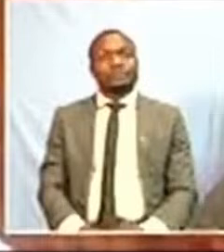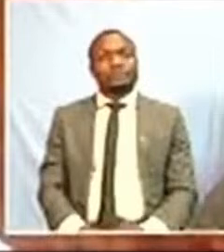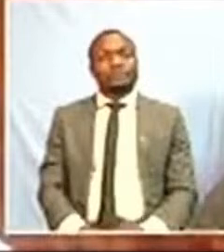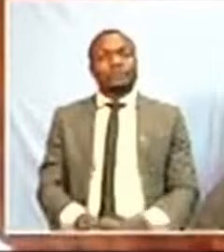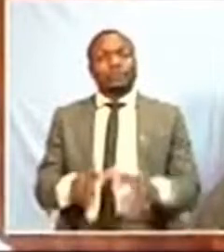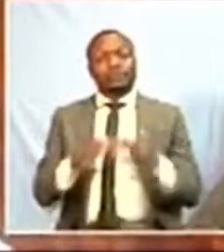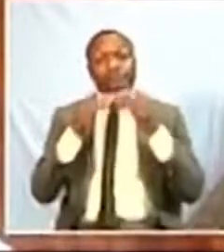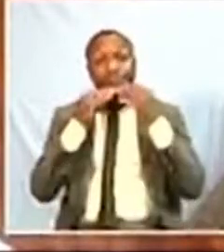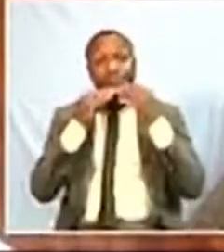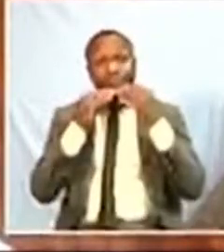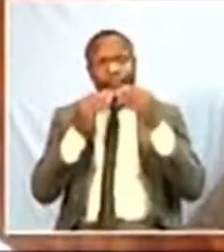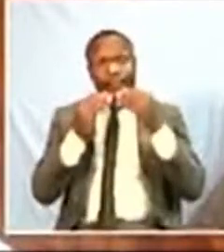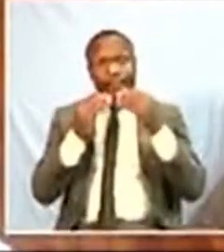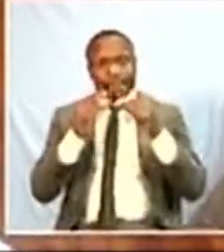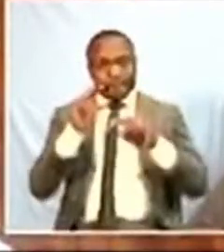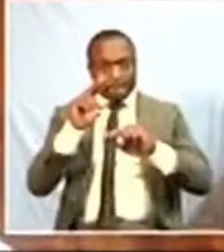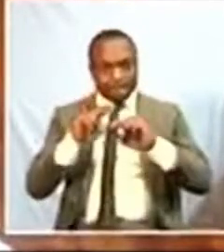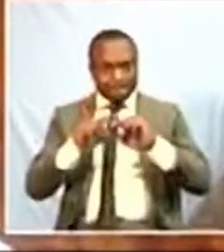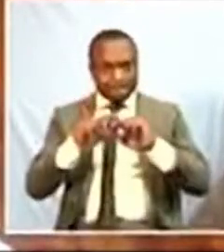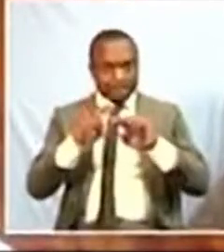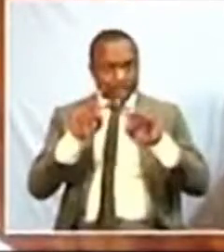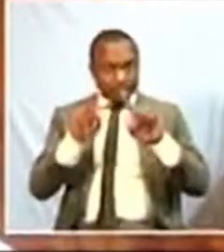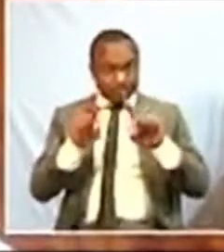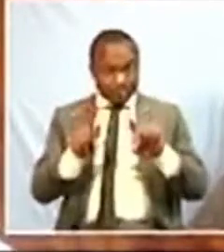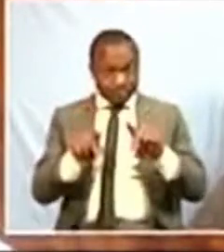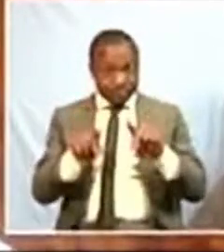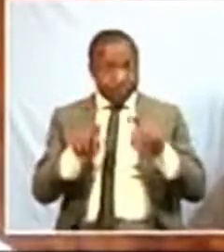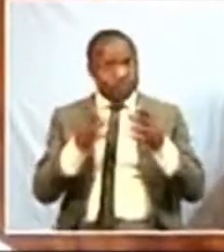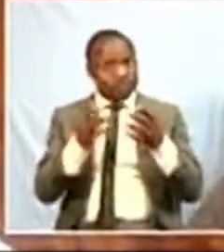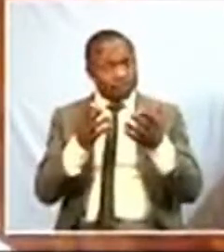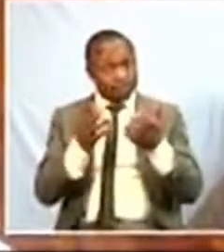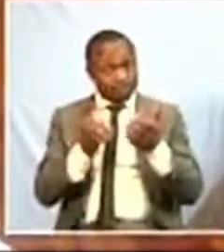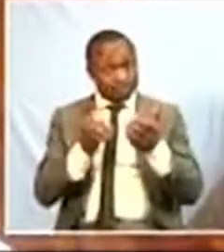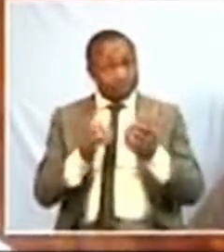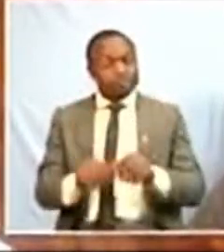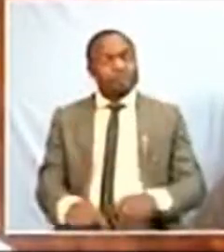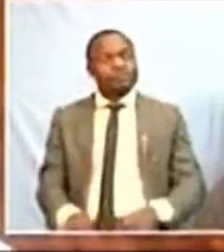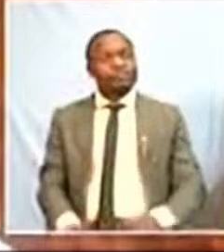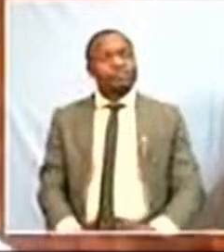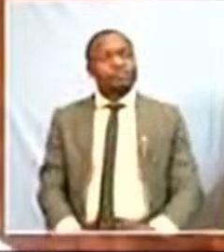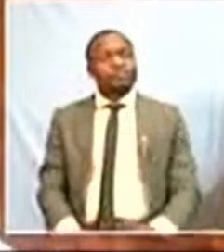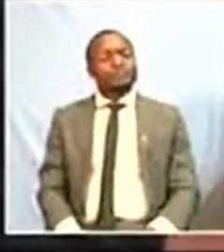Thank you so much, Chair. Chair, I'd like to